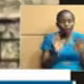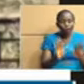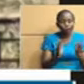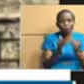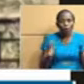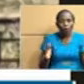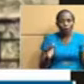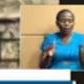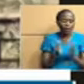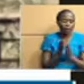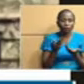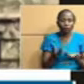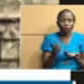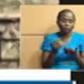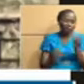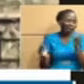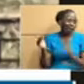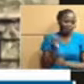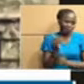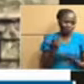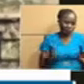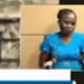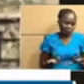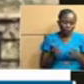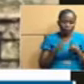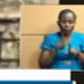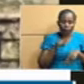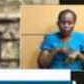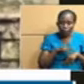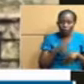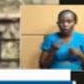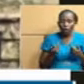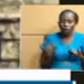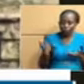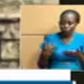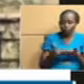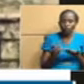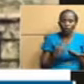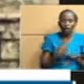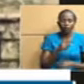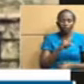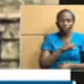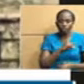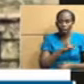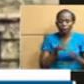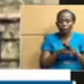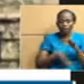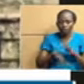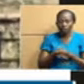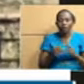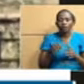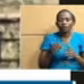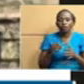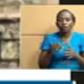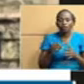costs really go high when children are home. And at the same time, there's been a lot of gender-based violence.